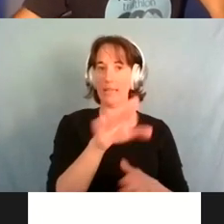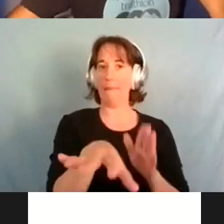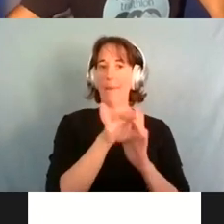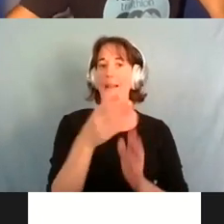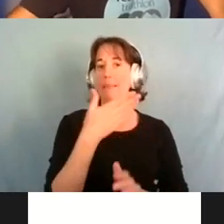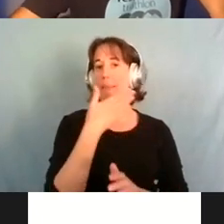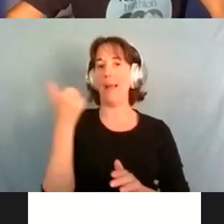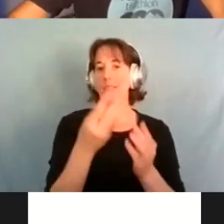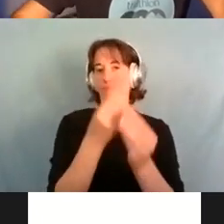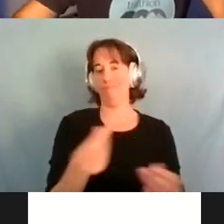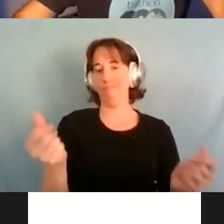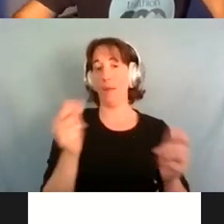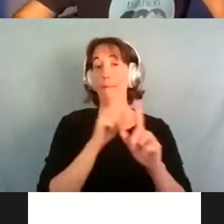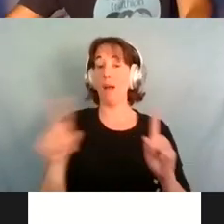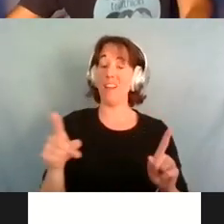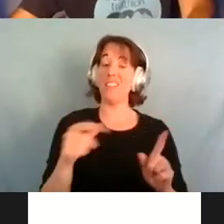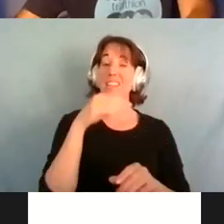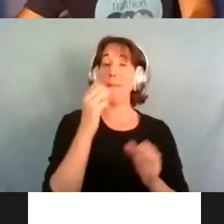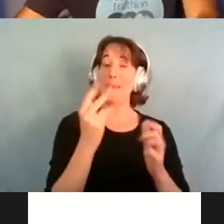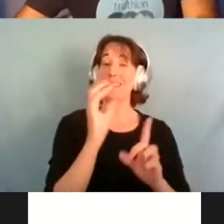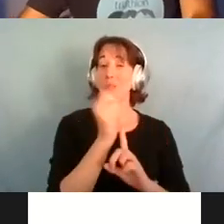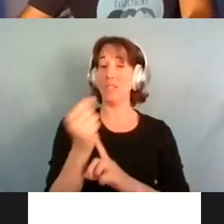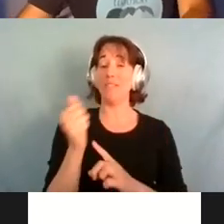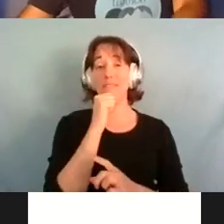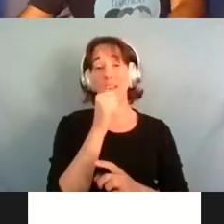many cases there isn't a best solution,